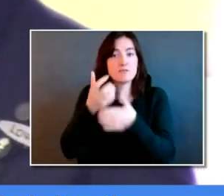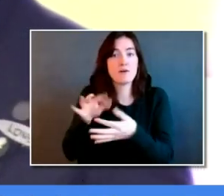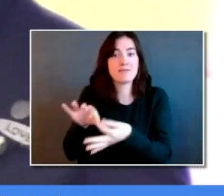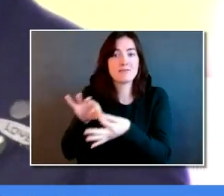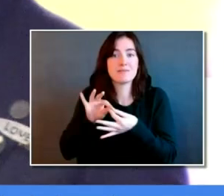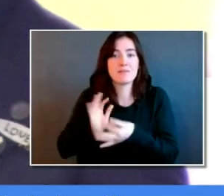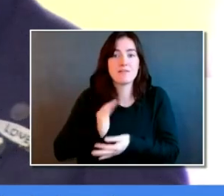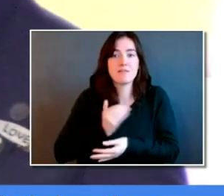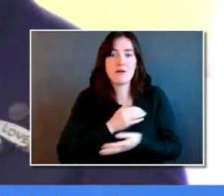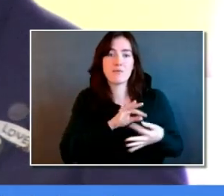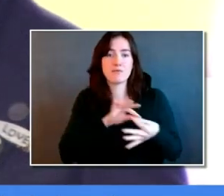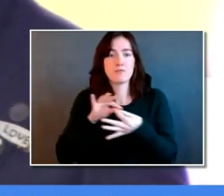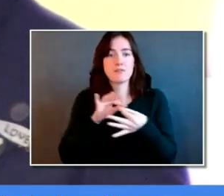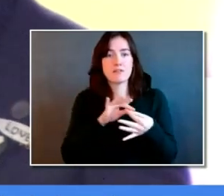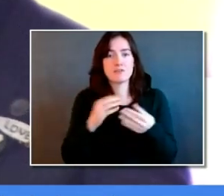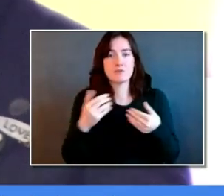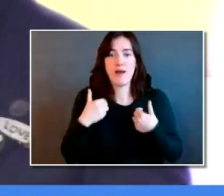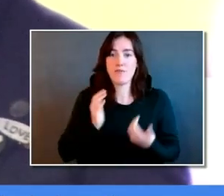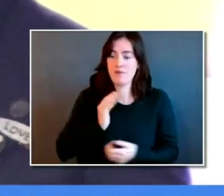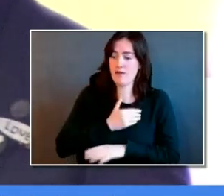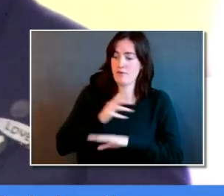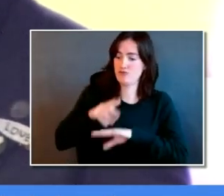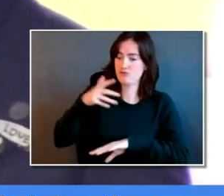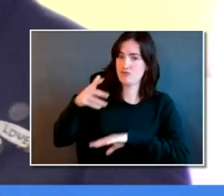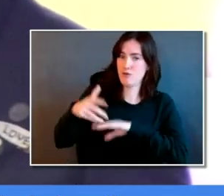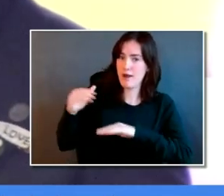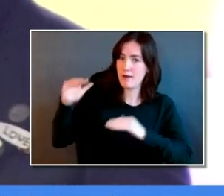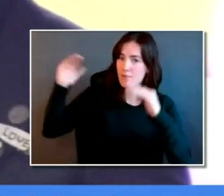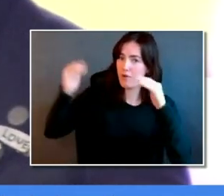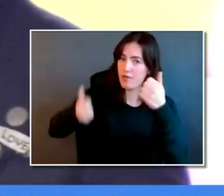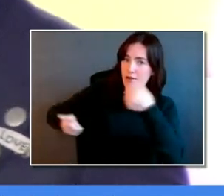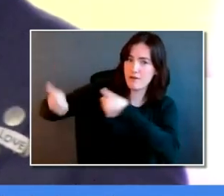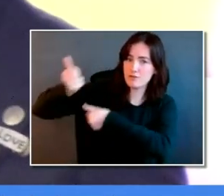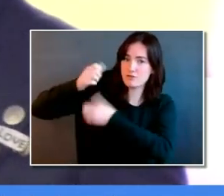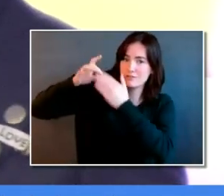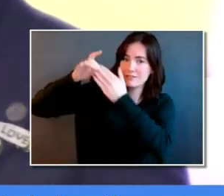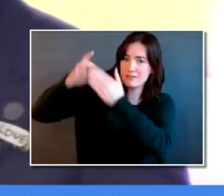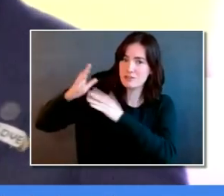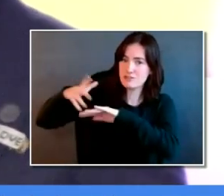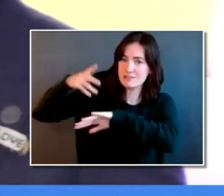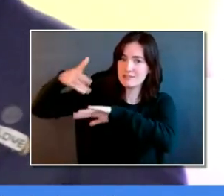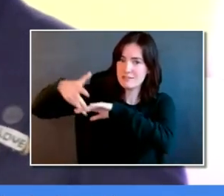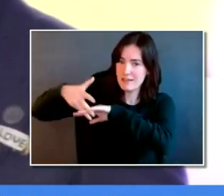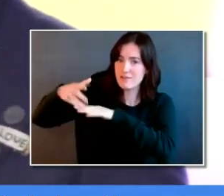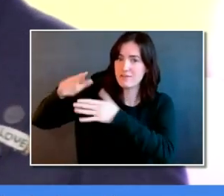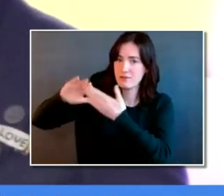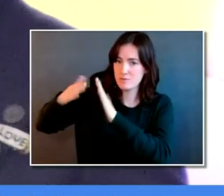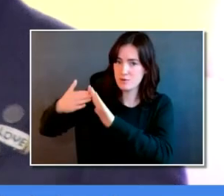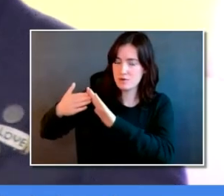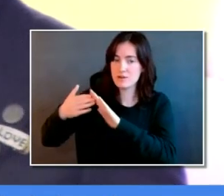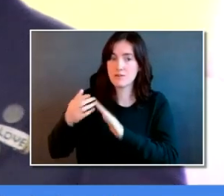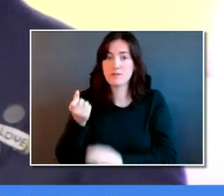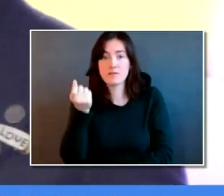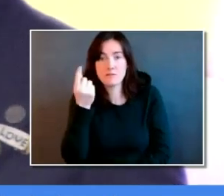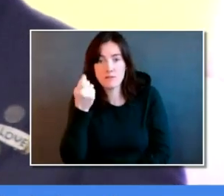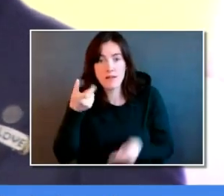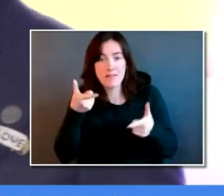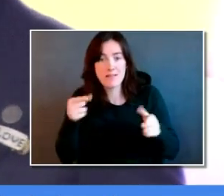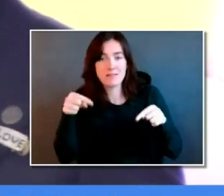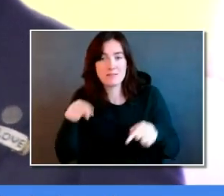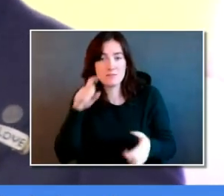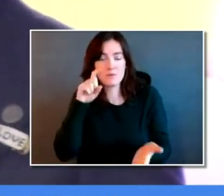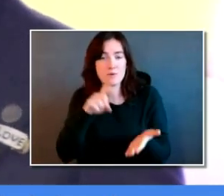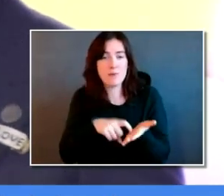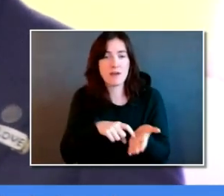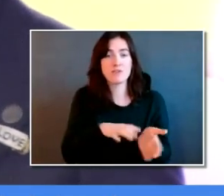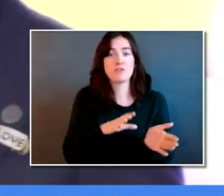we build with our tribal elders, our leaders, and Native and Indigenous communities. Let this be a reminder that acknowledgments are to